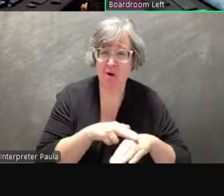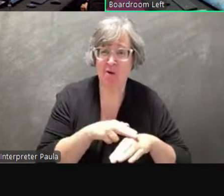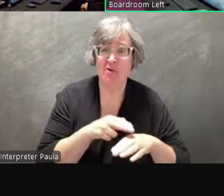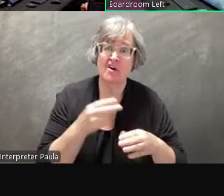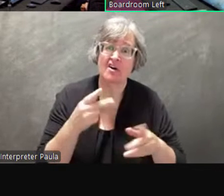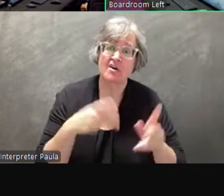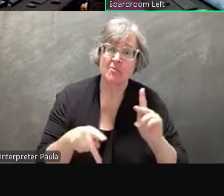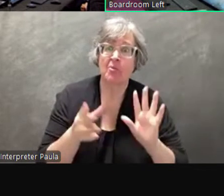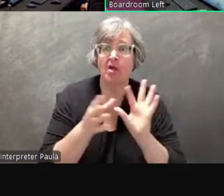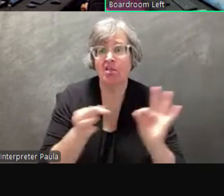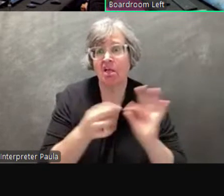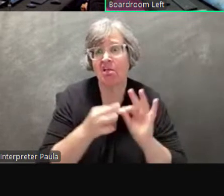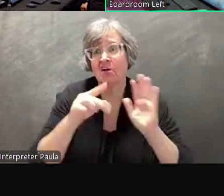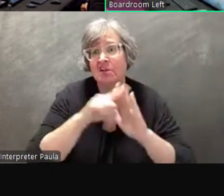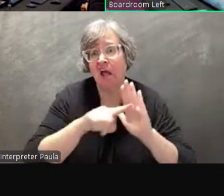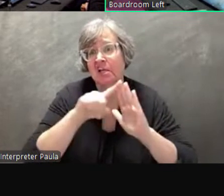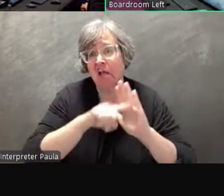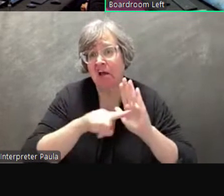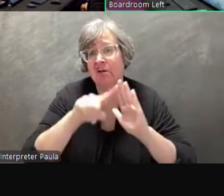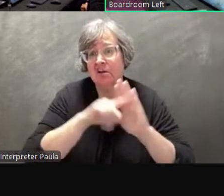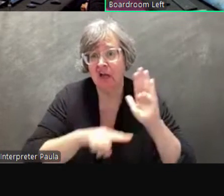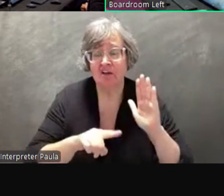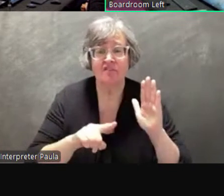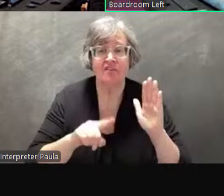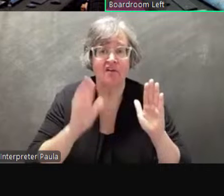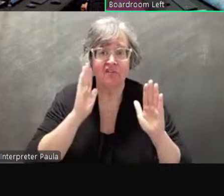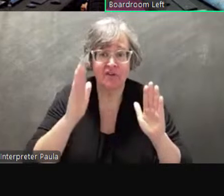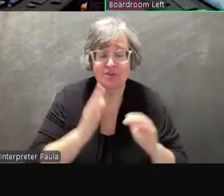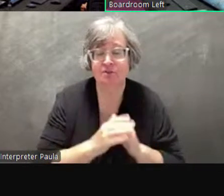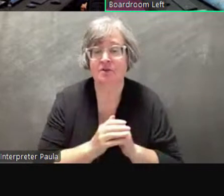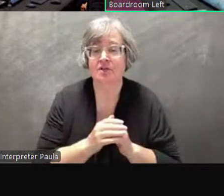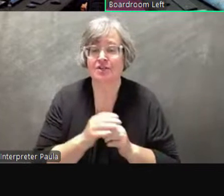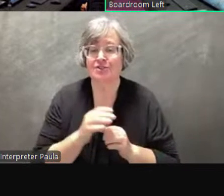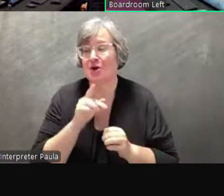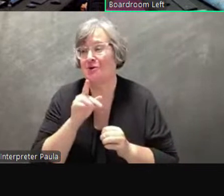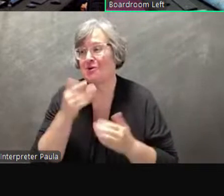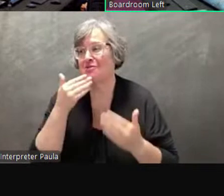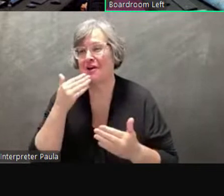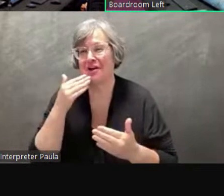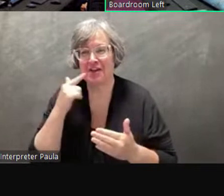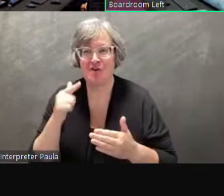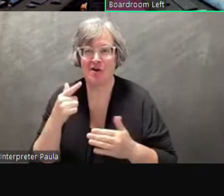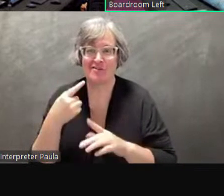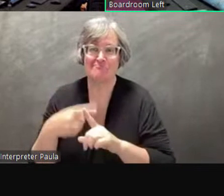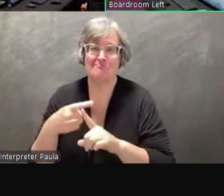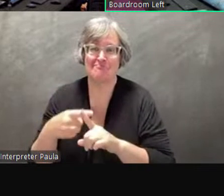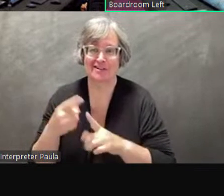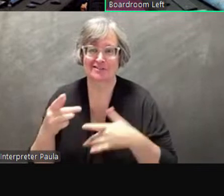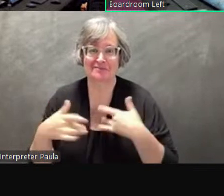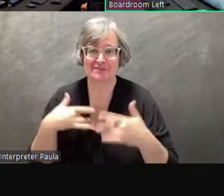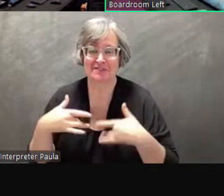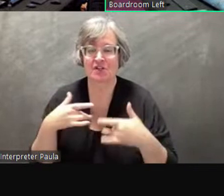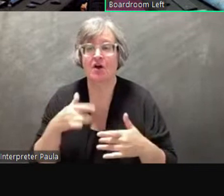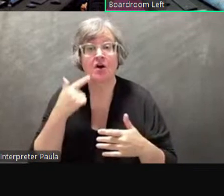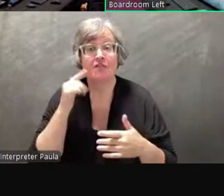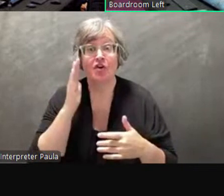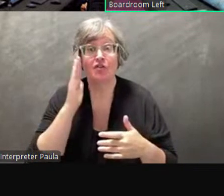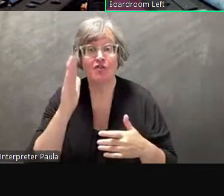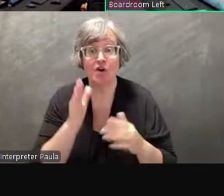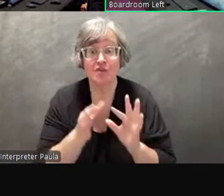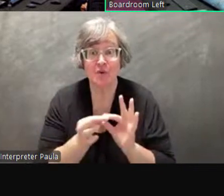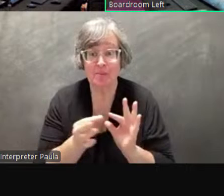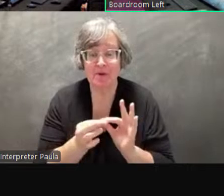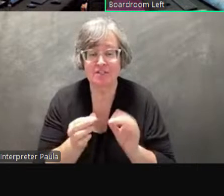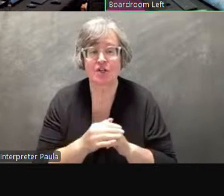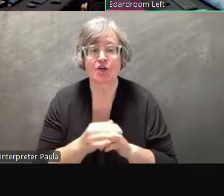not get people excited or legislators excited. I would, for future messaging, I would encourage, as I mentioned before,